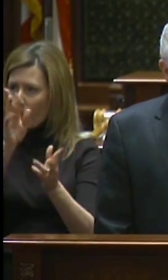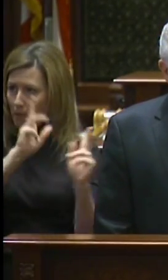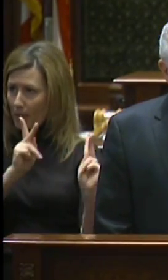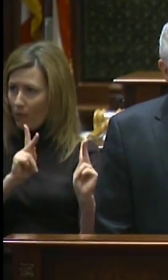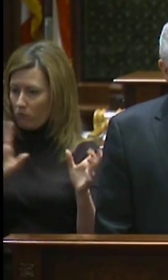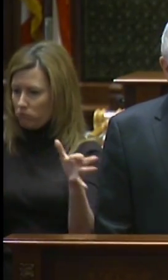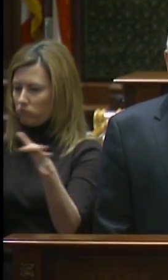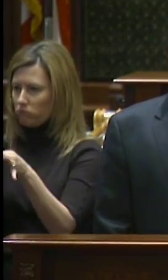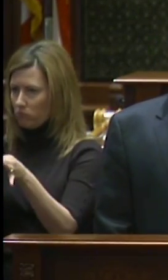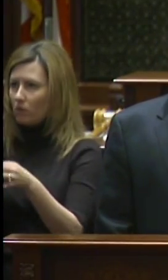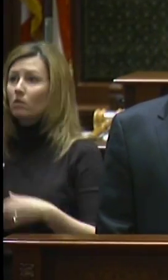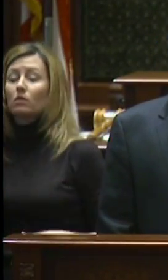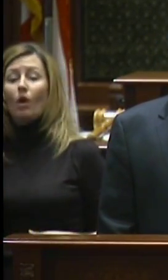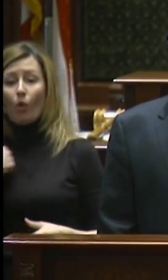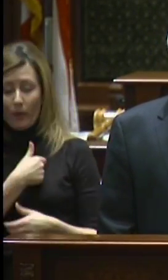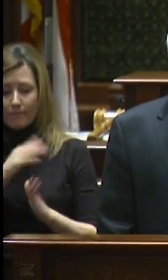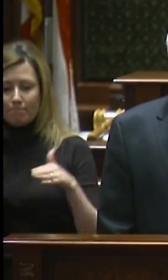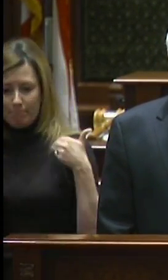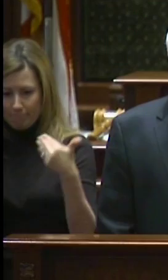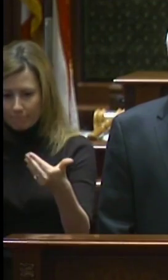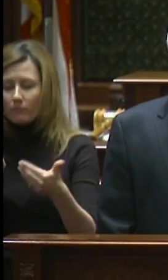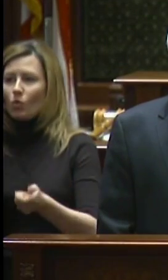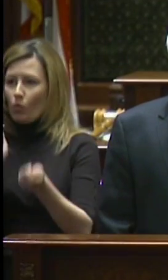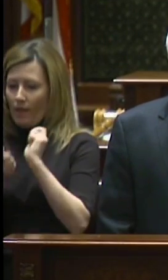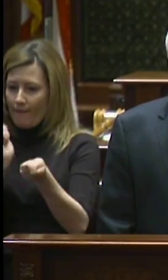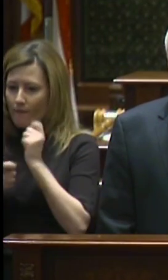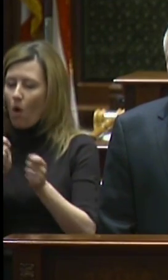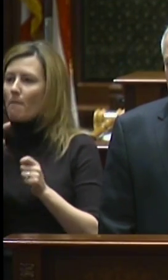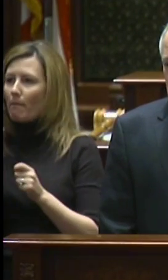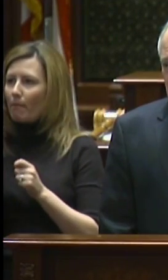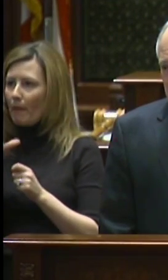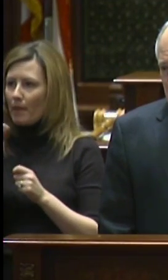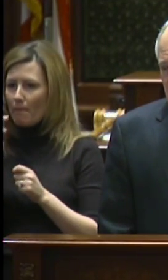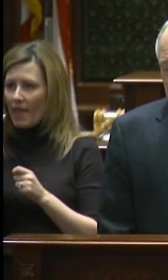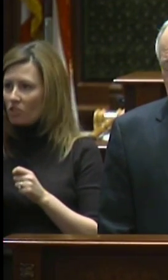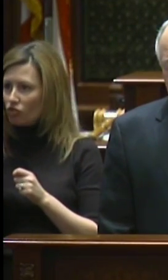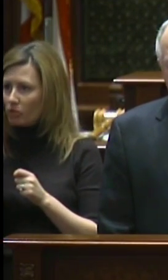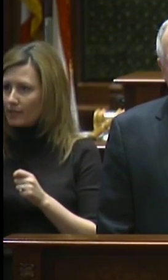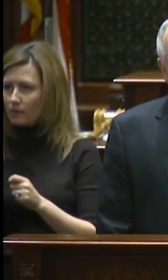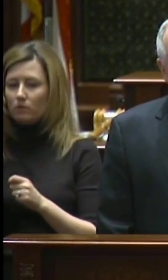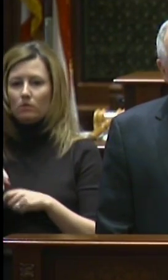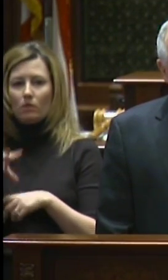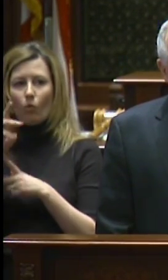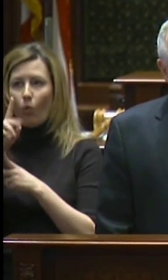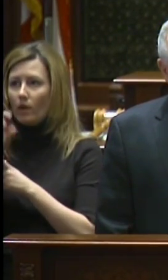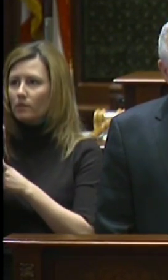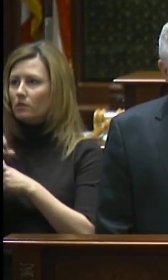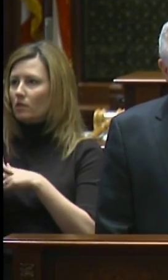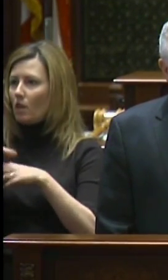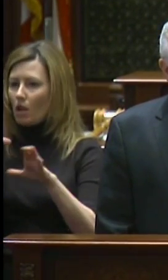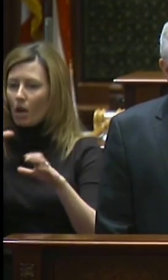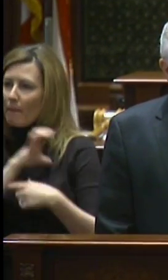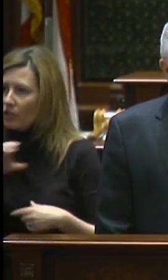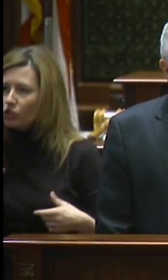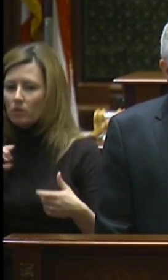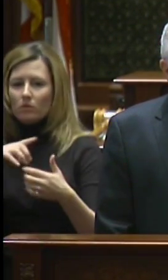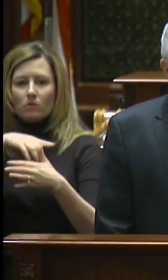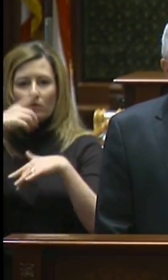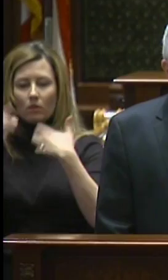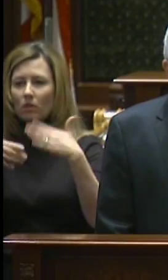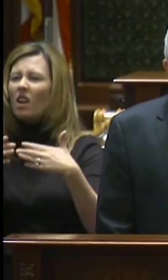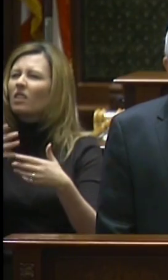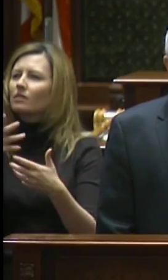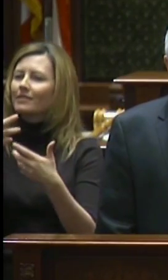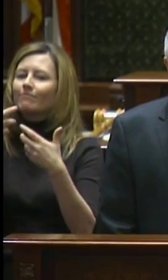the task. We reformed the public pensions. We dealt with boards and commissions. We enacted strong standards with respect